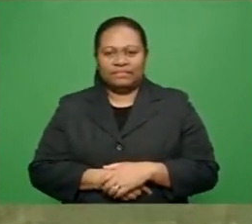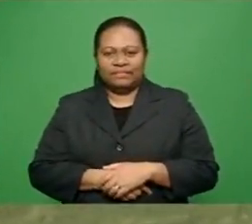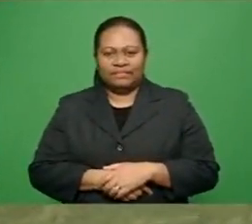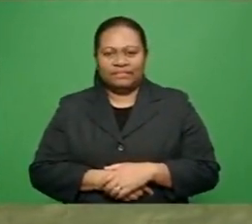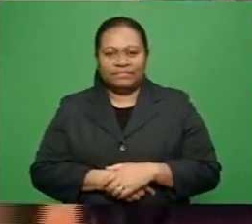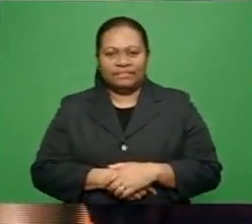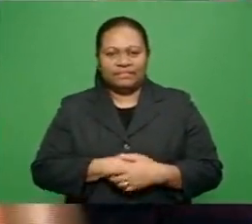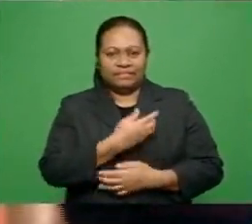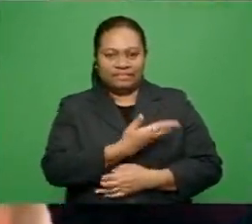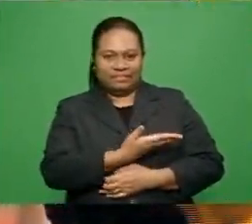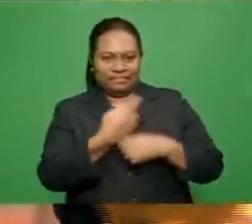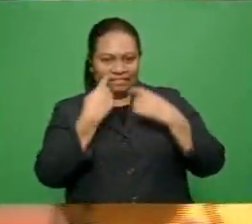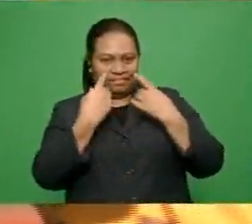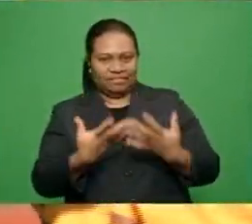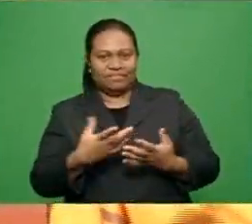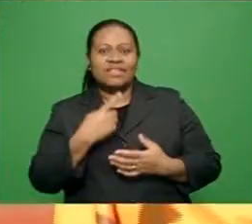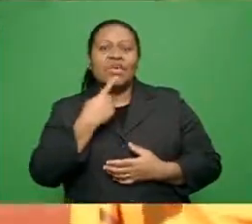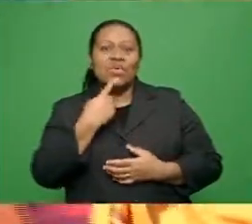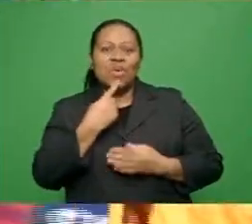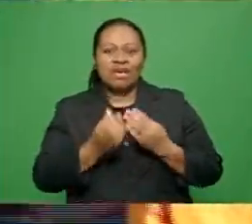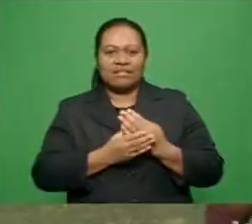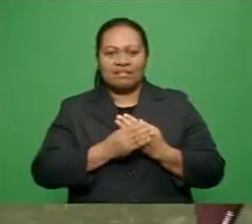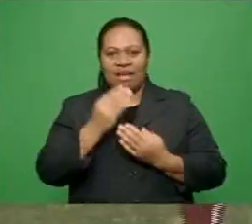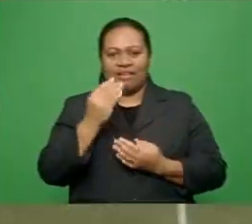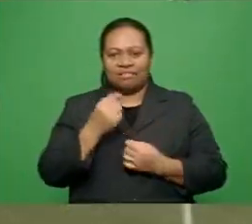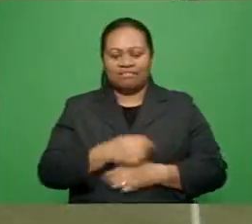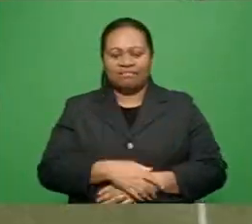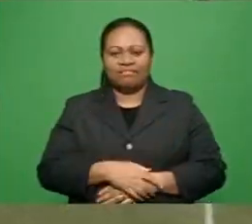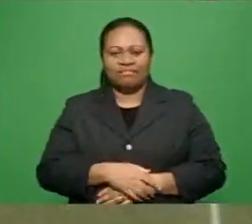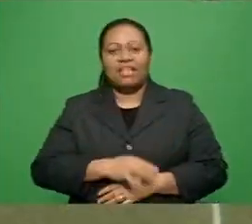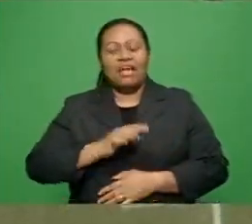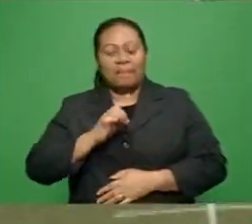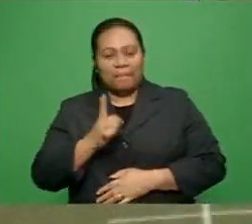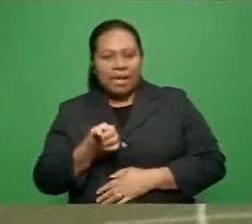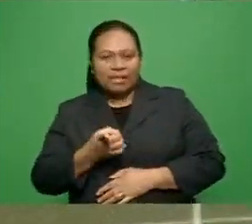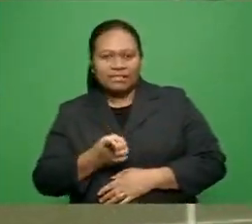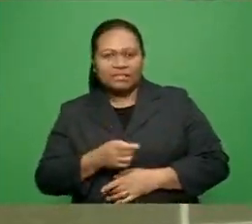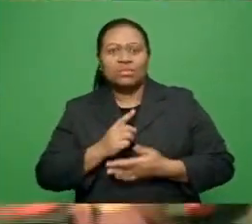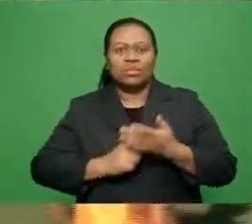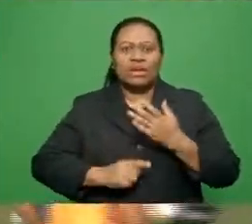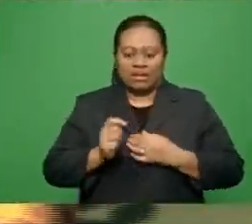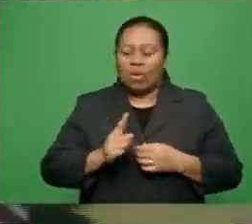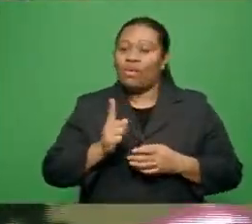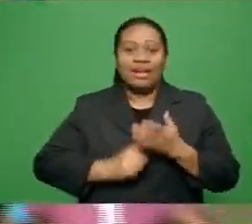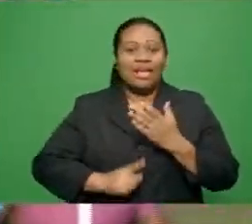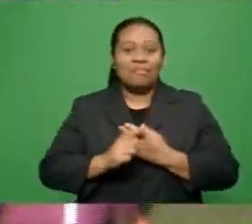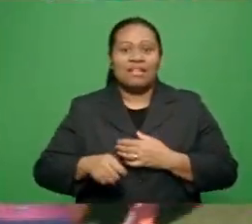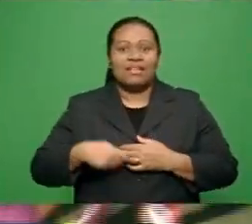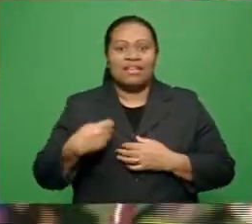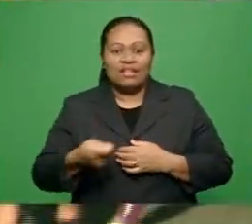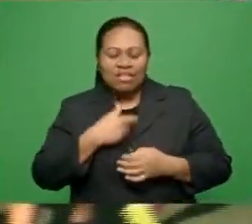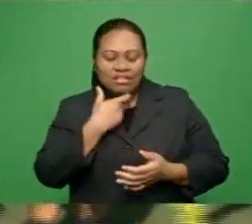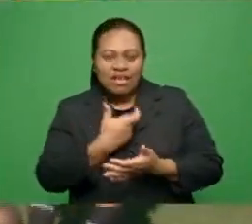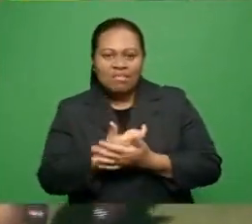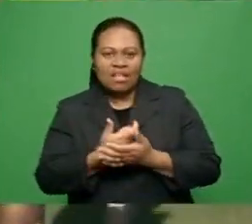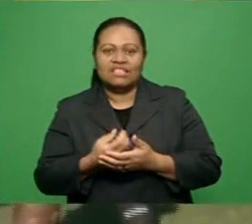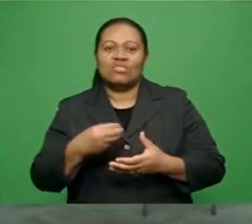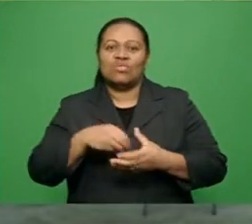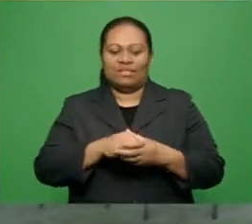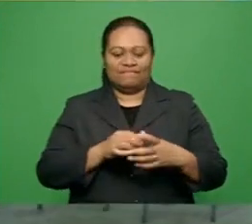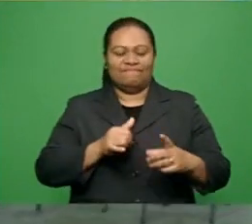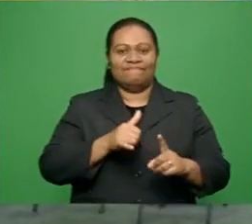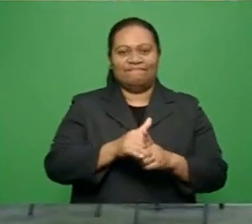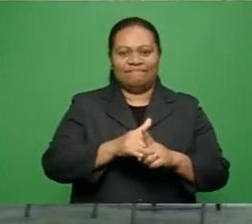This red card. However, what transpired next left many surprised, including the Namosi